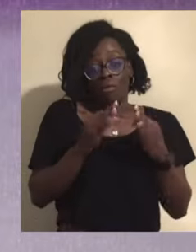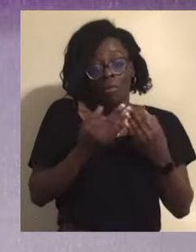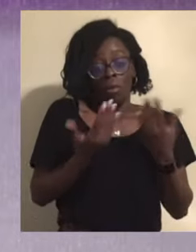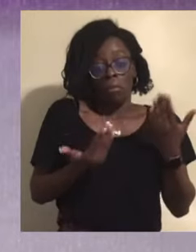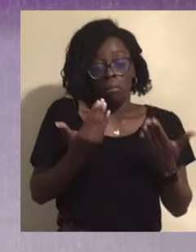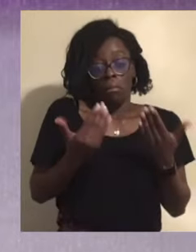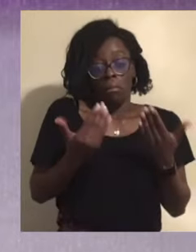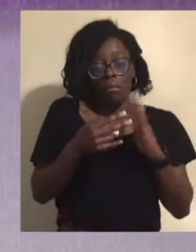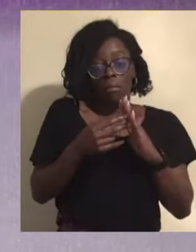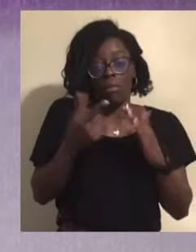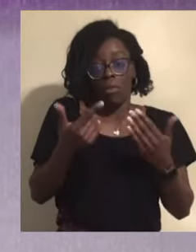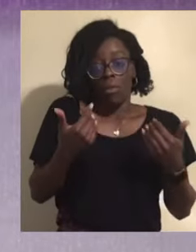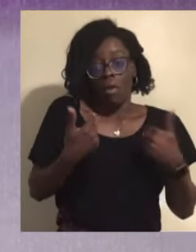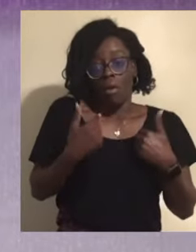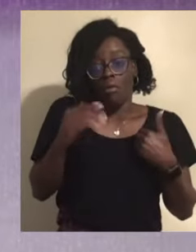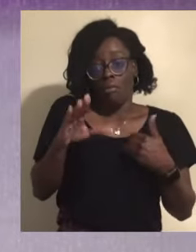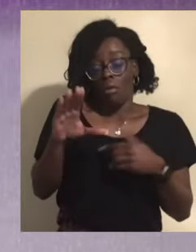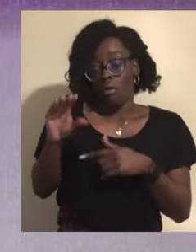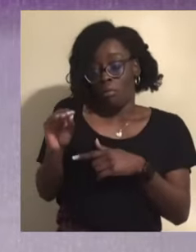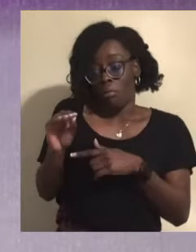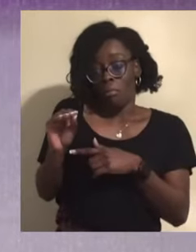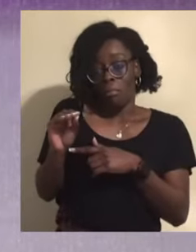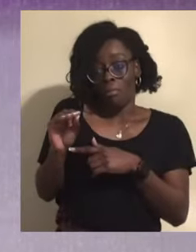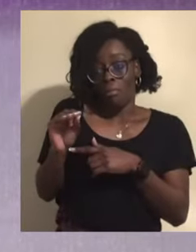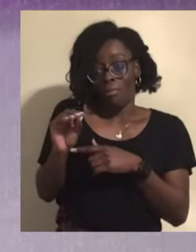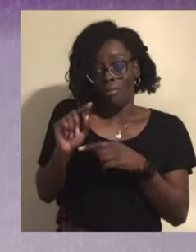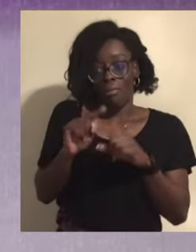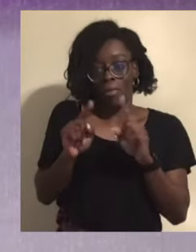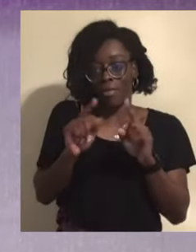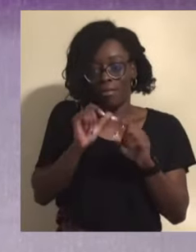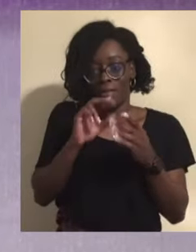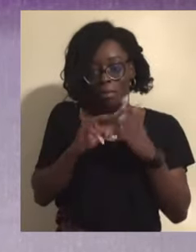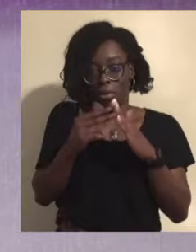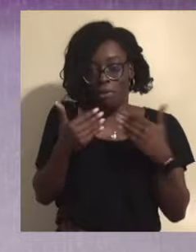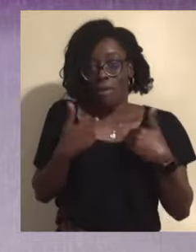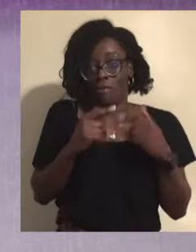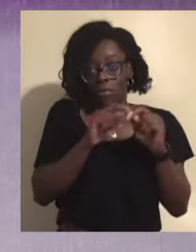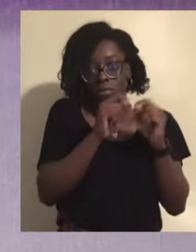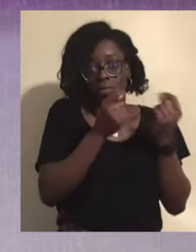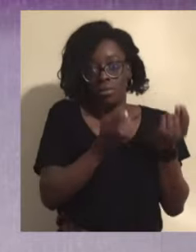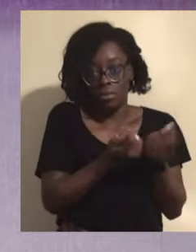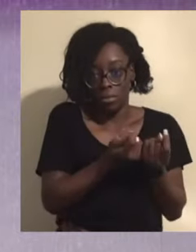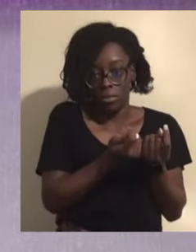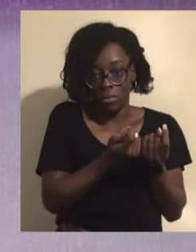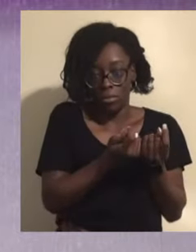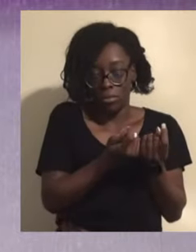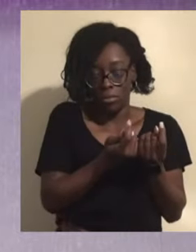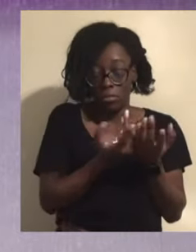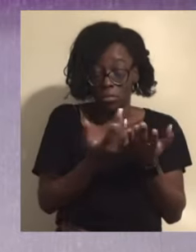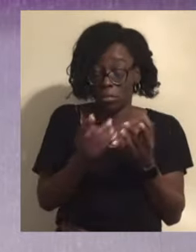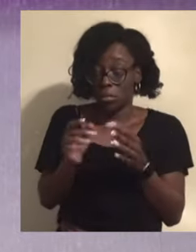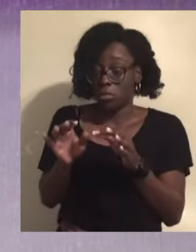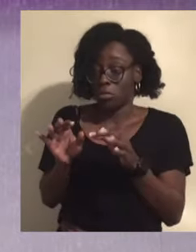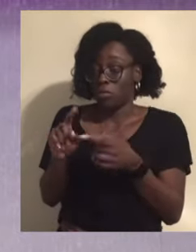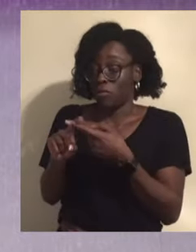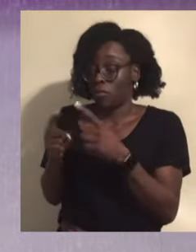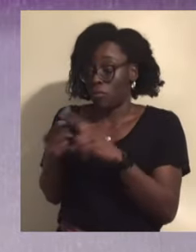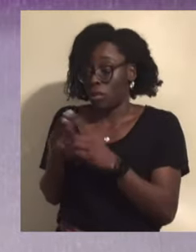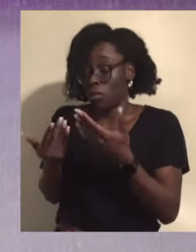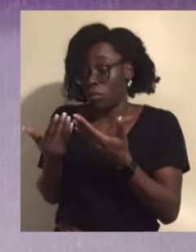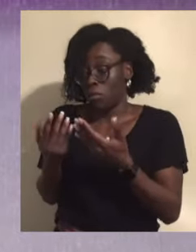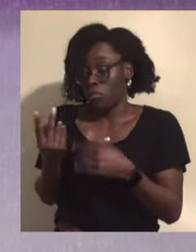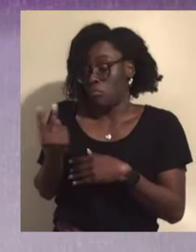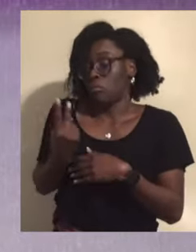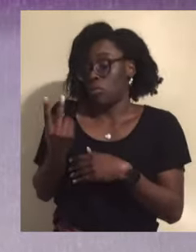but it don't mean you got a team. Having friends might mean you got somebody to go to lunch with, but it don't mean you